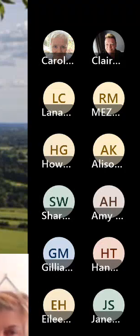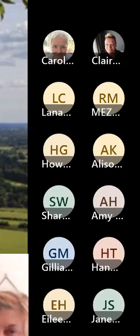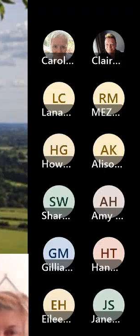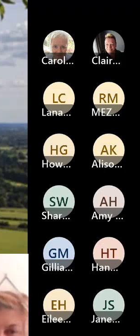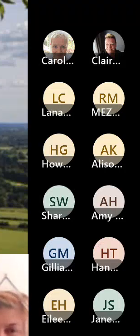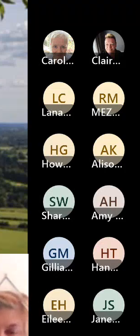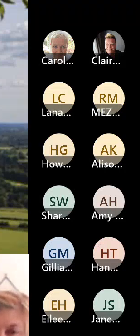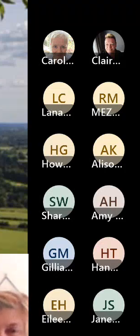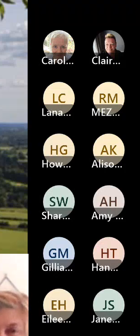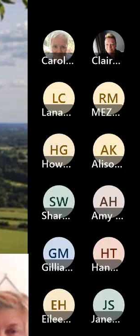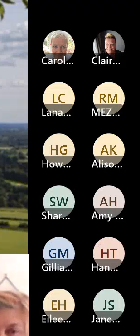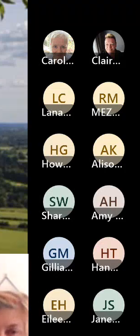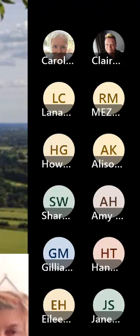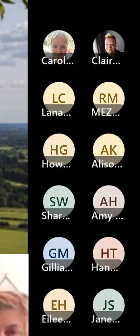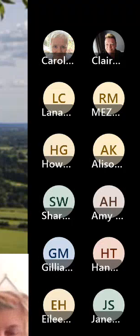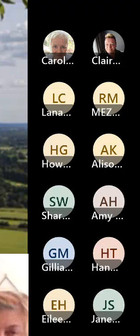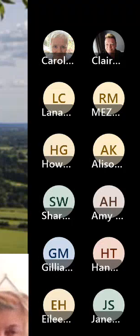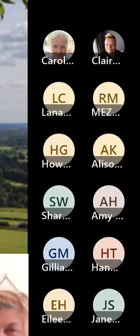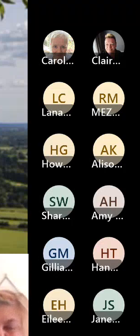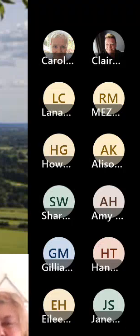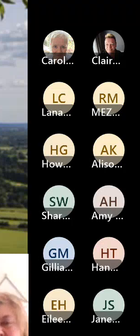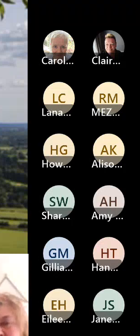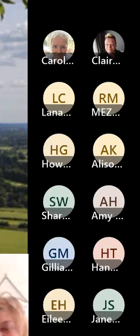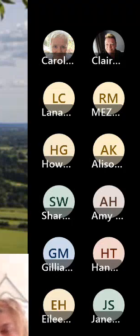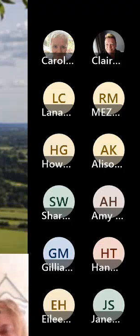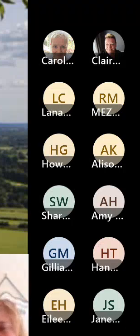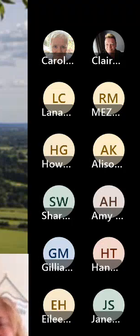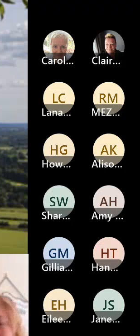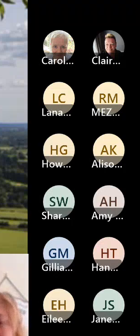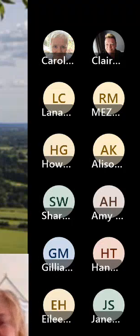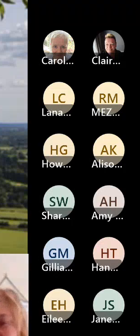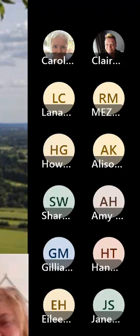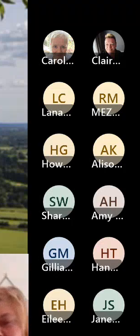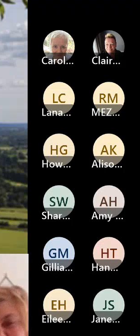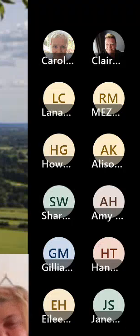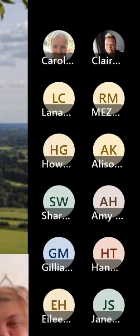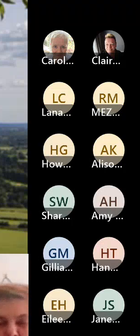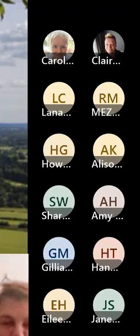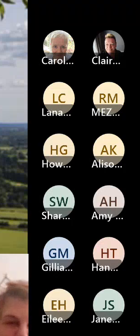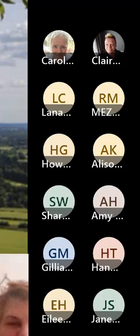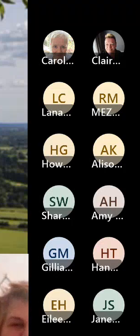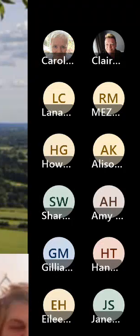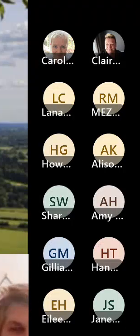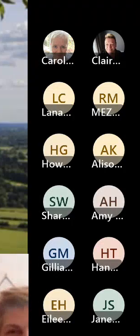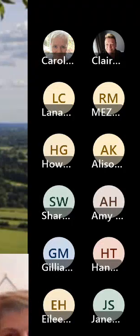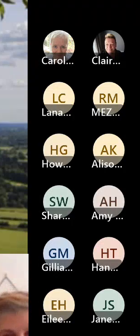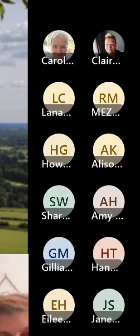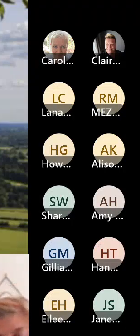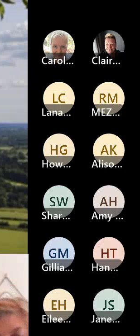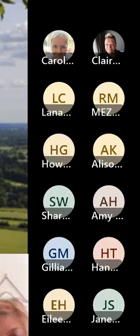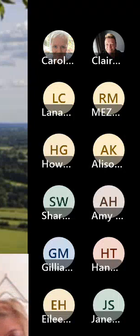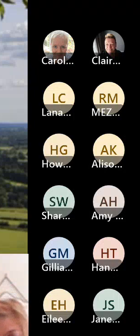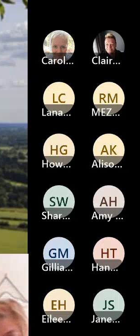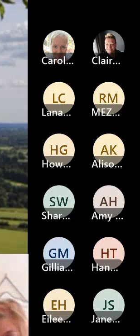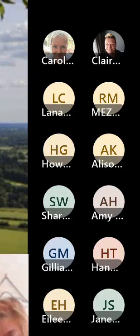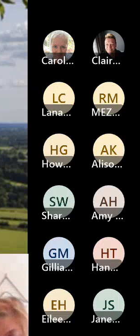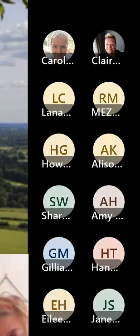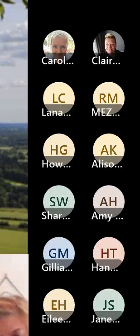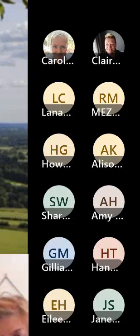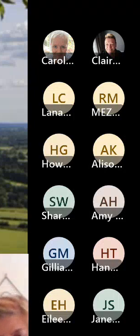all after the meeting. That will be on our YouTube. I think our YouTube is Buckinghamshire and Surrey Trading